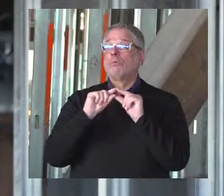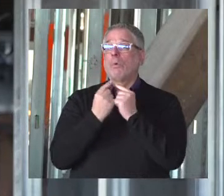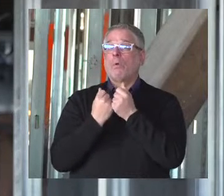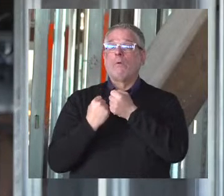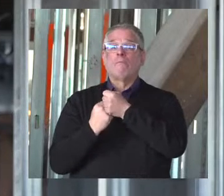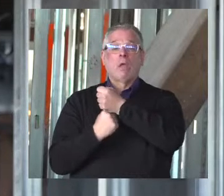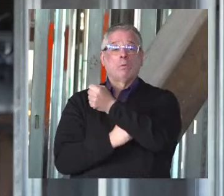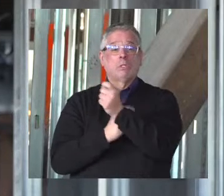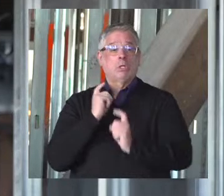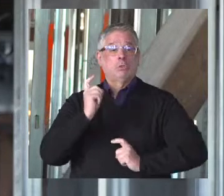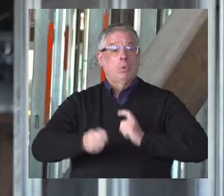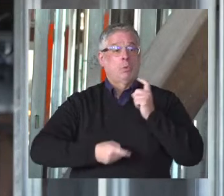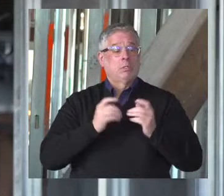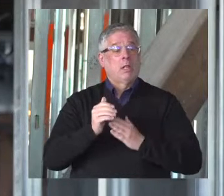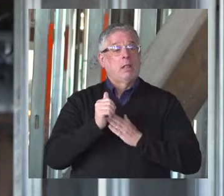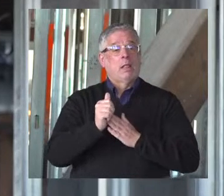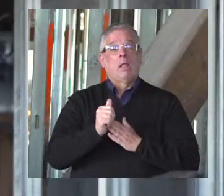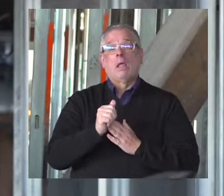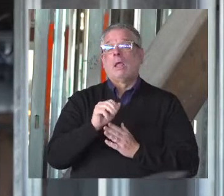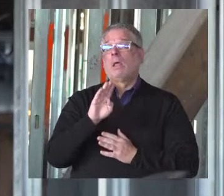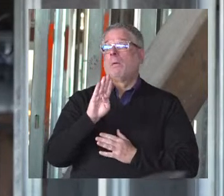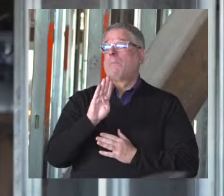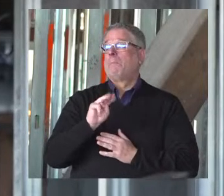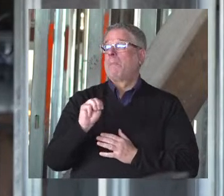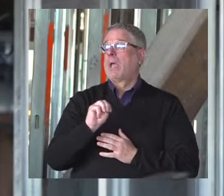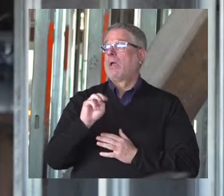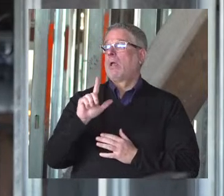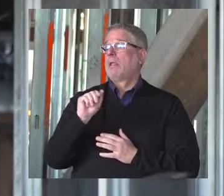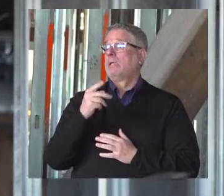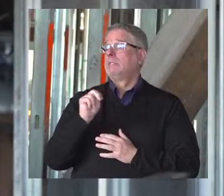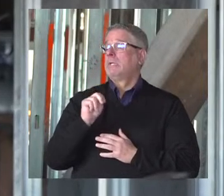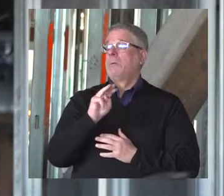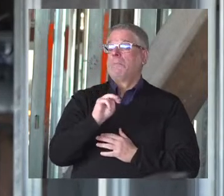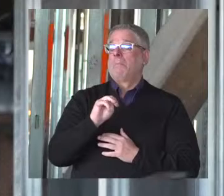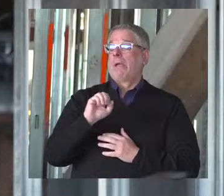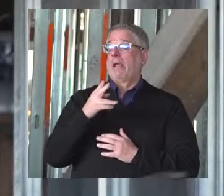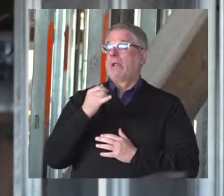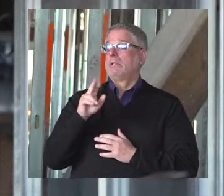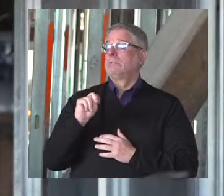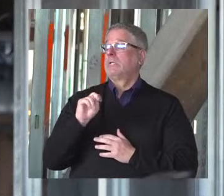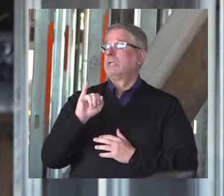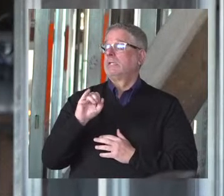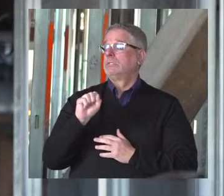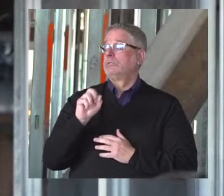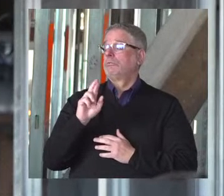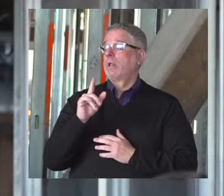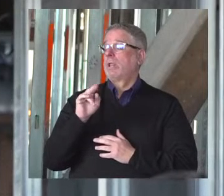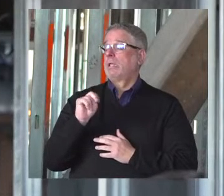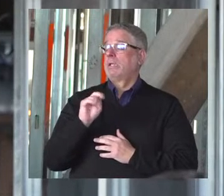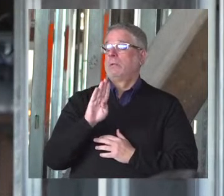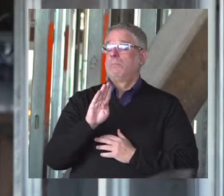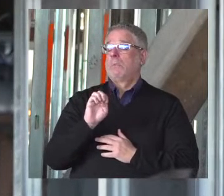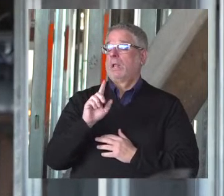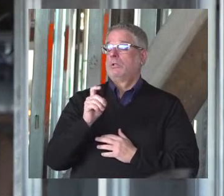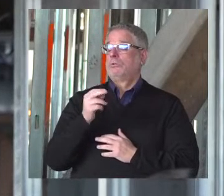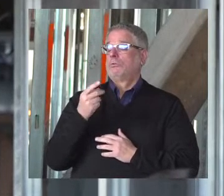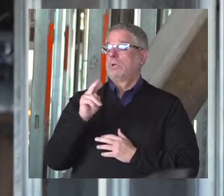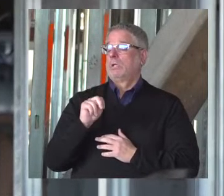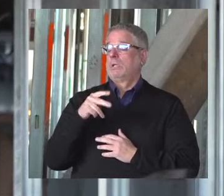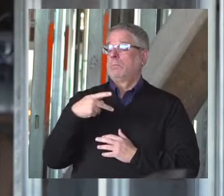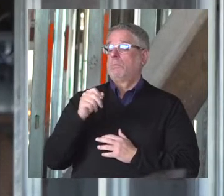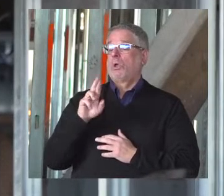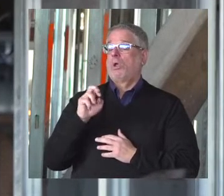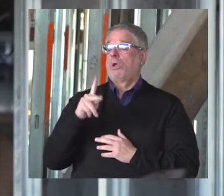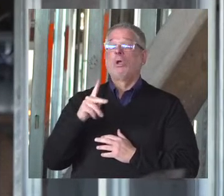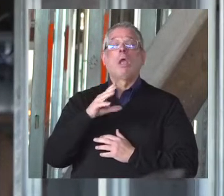founding donors led by Meyer Luskin, Dr. Gary Michelson, Dr. Eric Israelian, Dr. Ari Beldegrin, Sean Parker, and